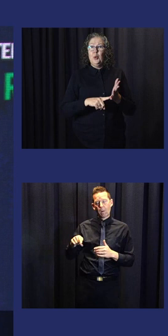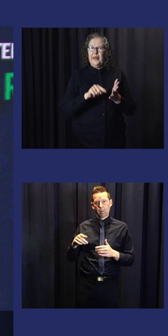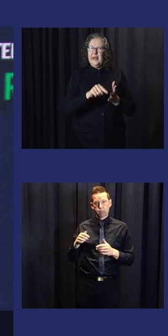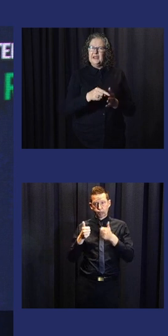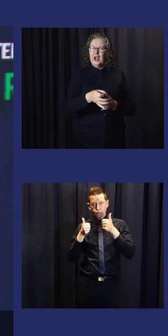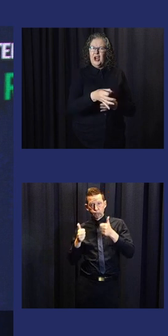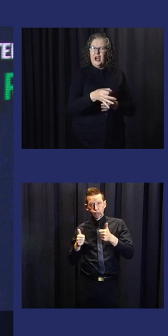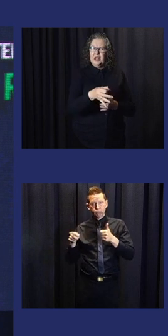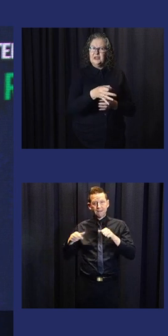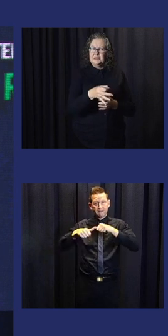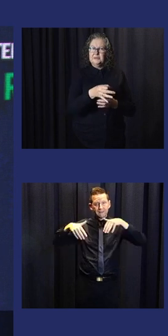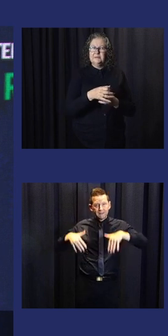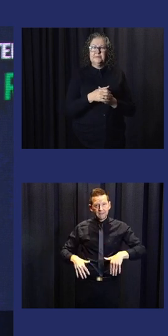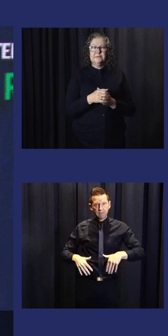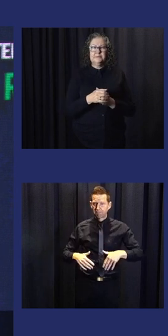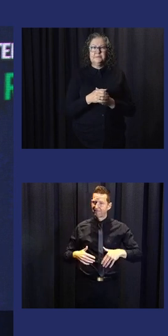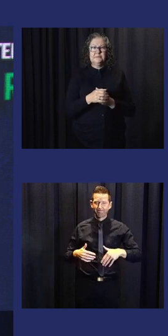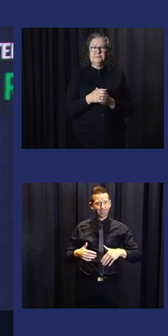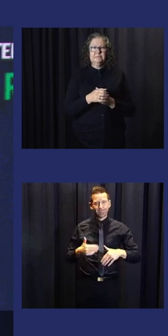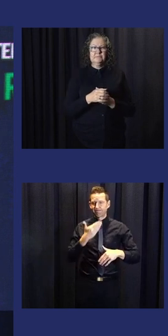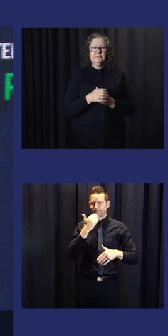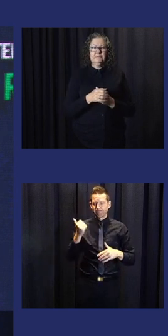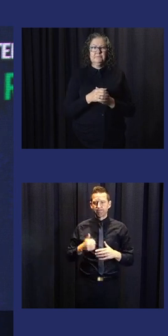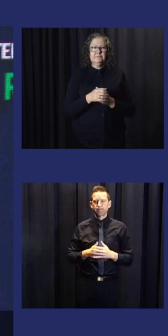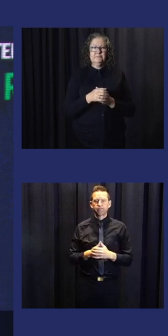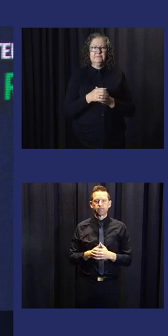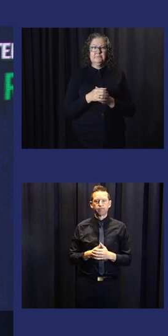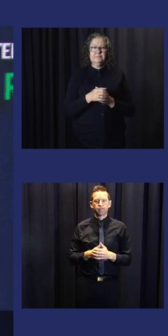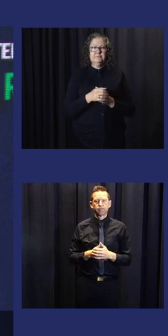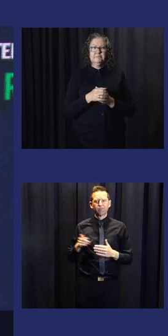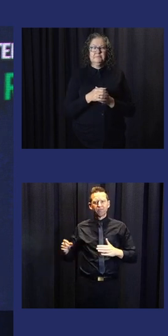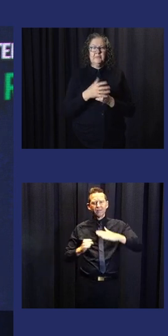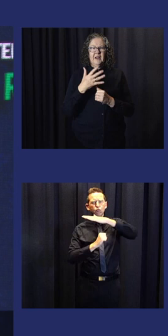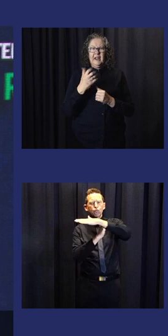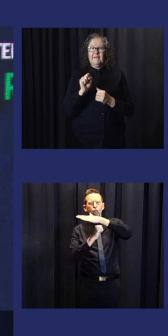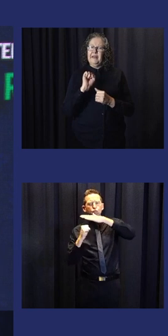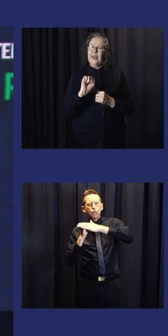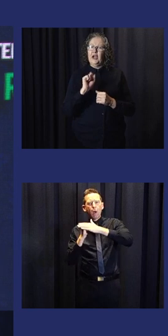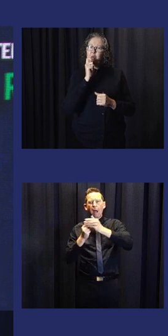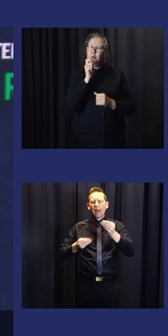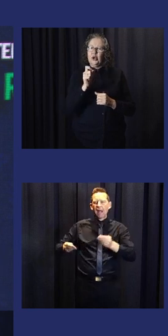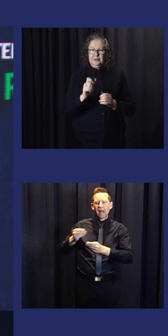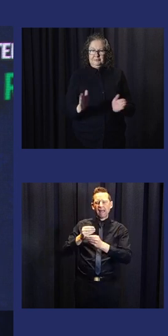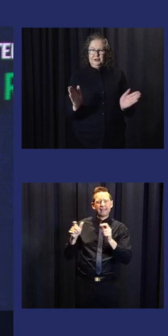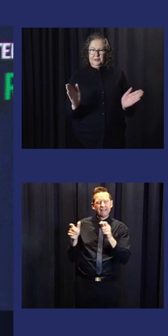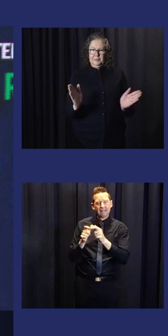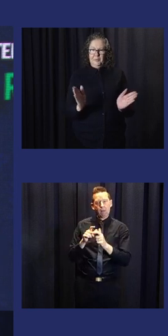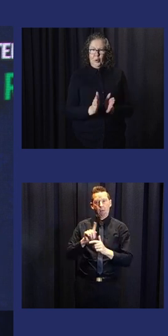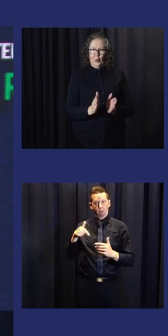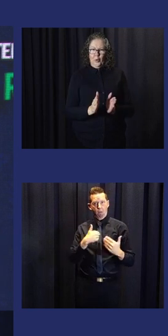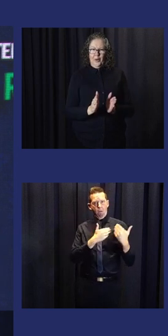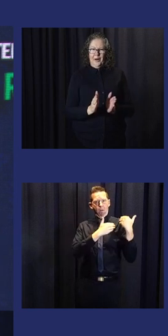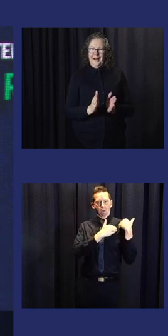to the extraordinary local tradition called Nandong Smong. That is very, very local